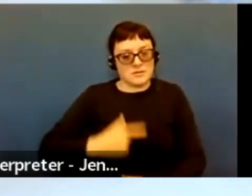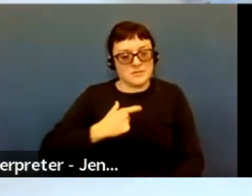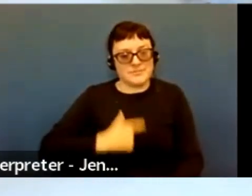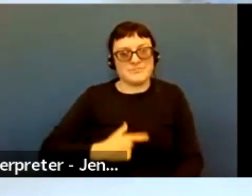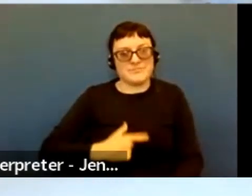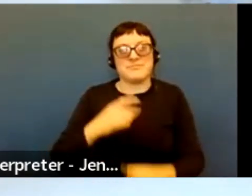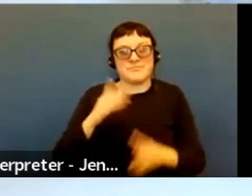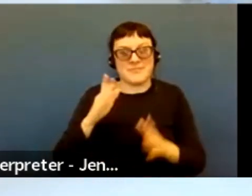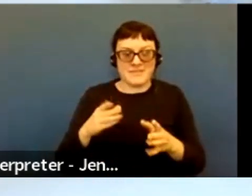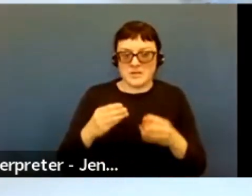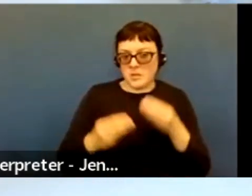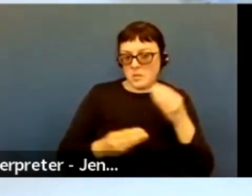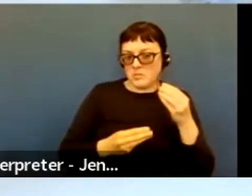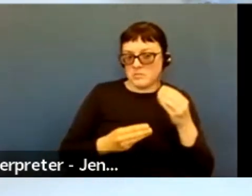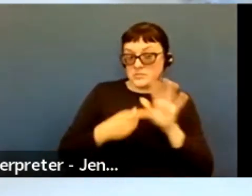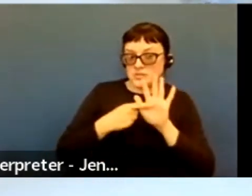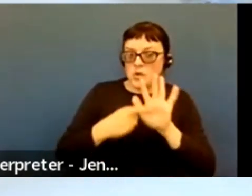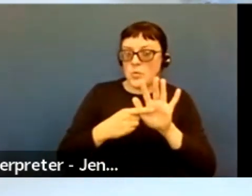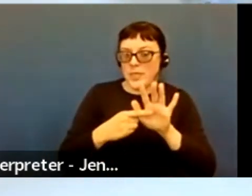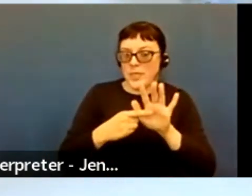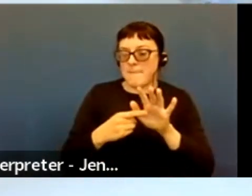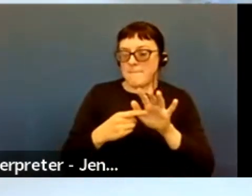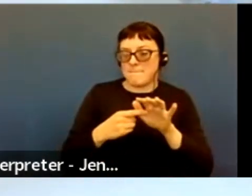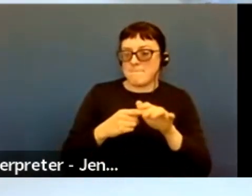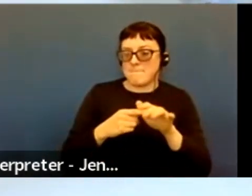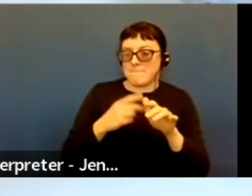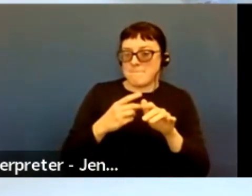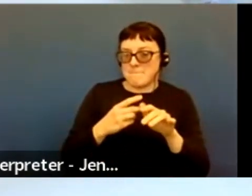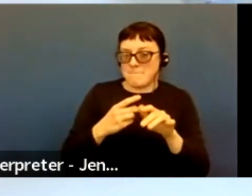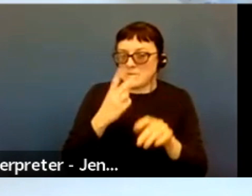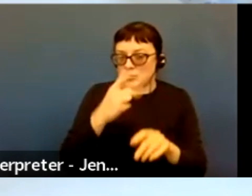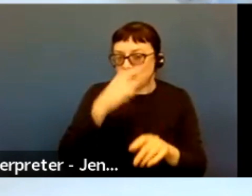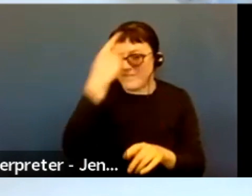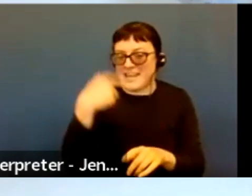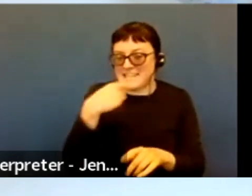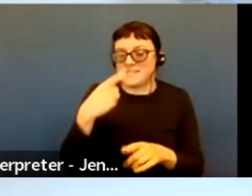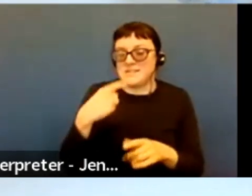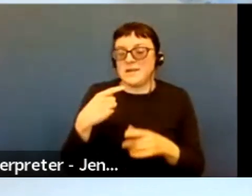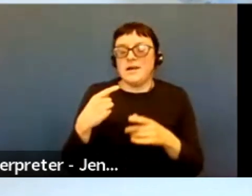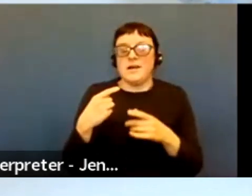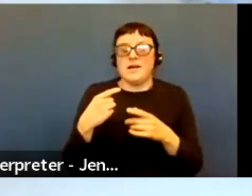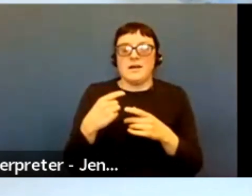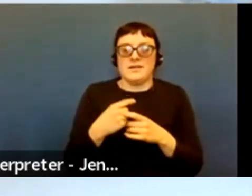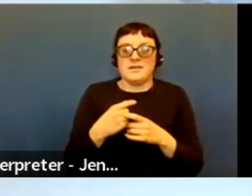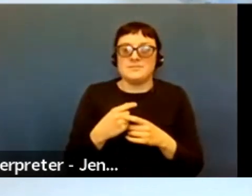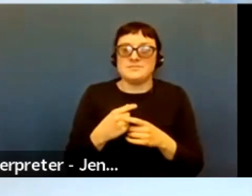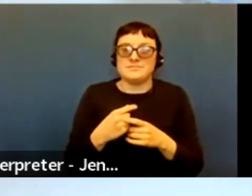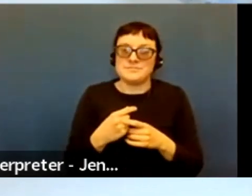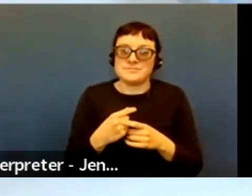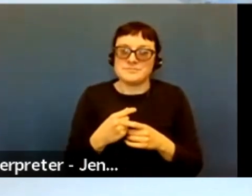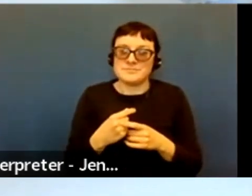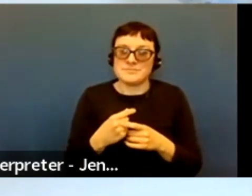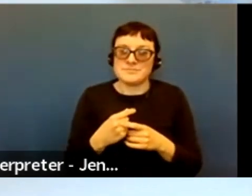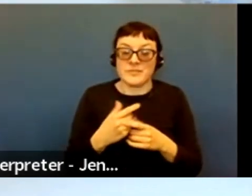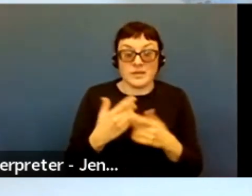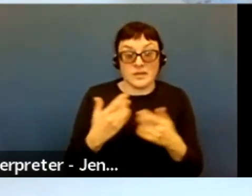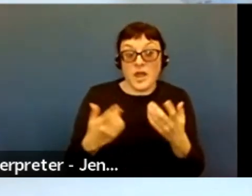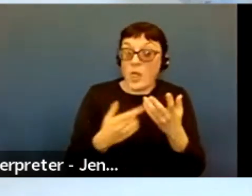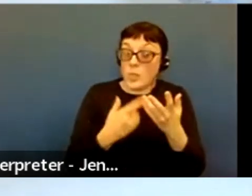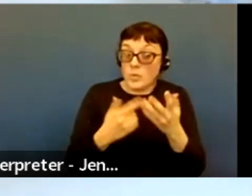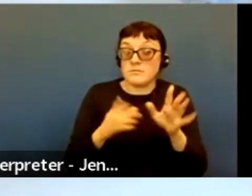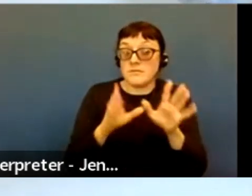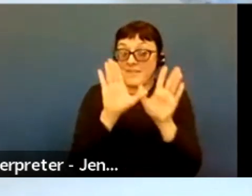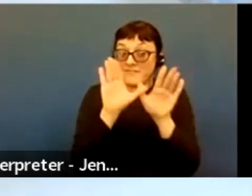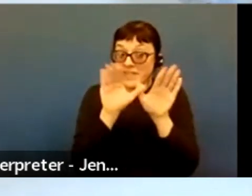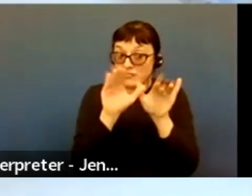go, you have to play that betrayal. You have to look at that and look at what, And also the